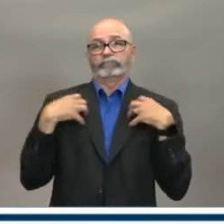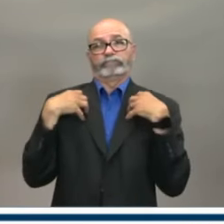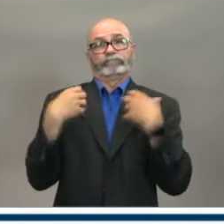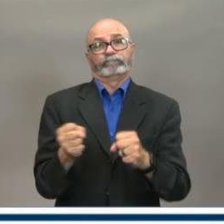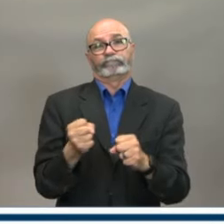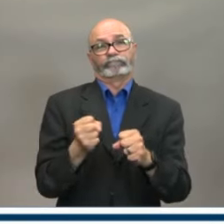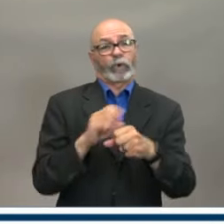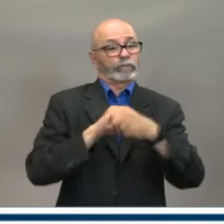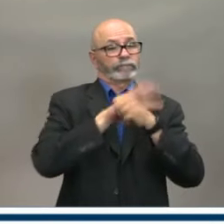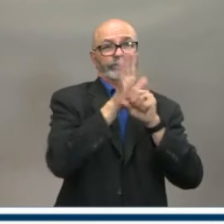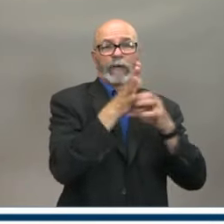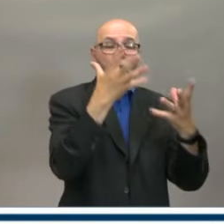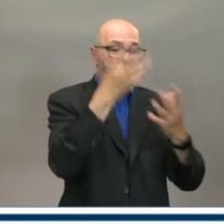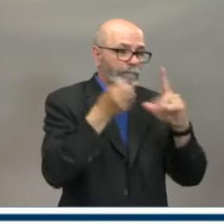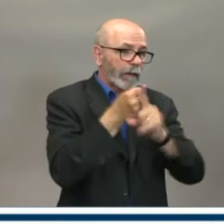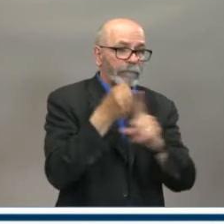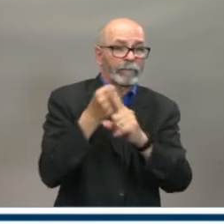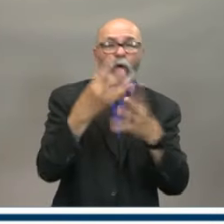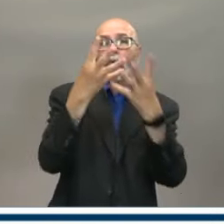have